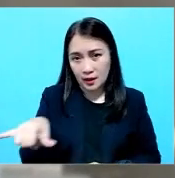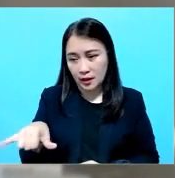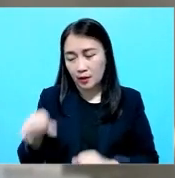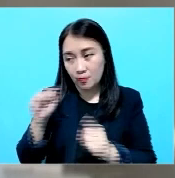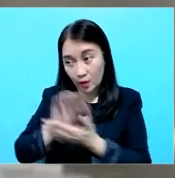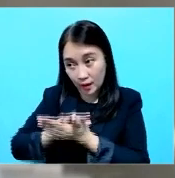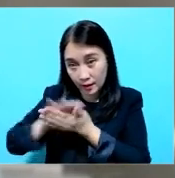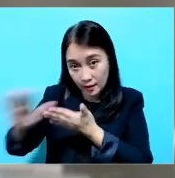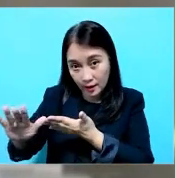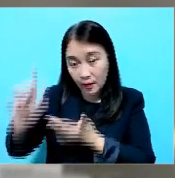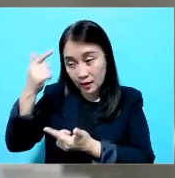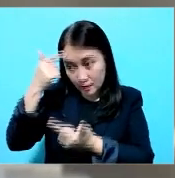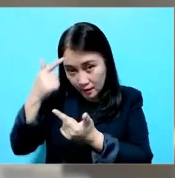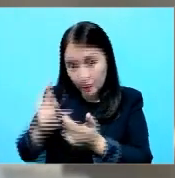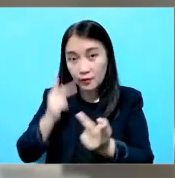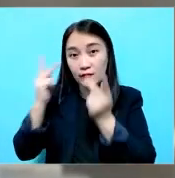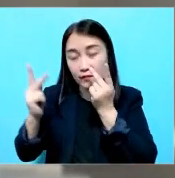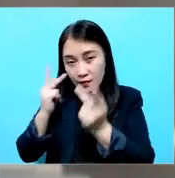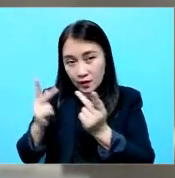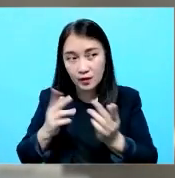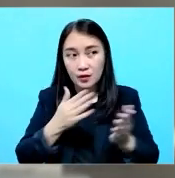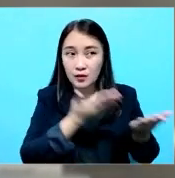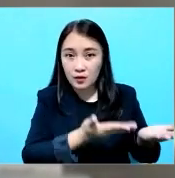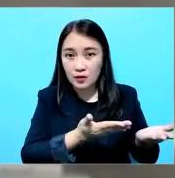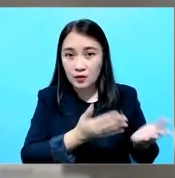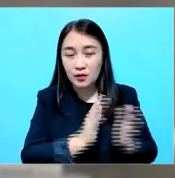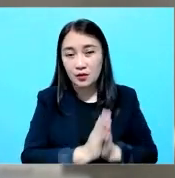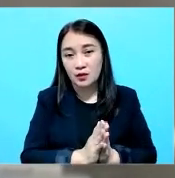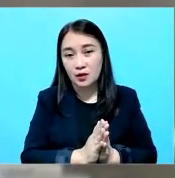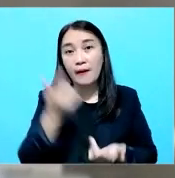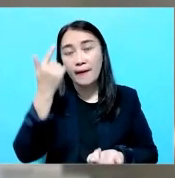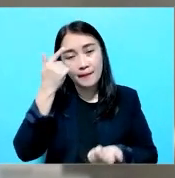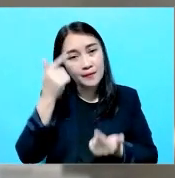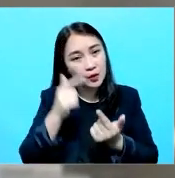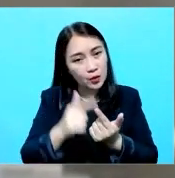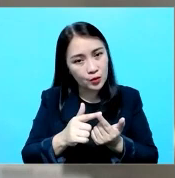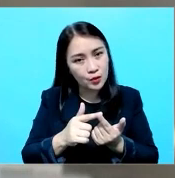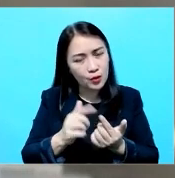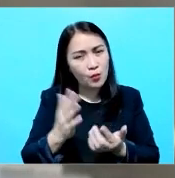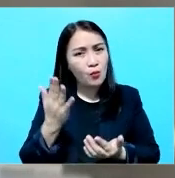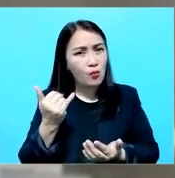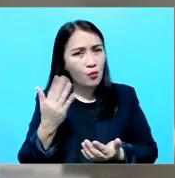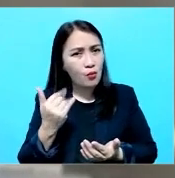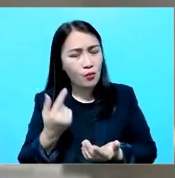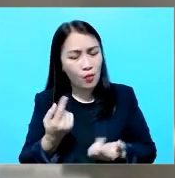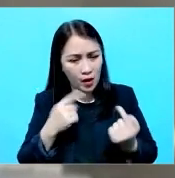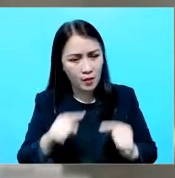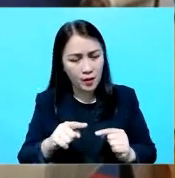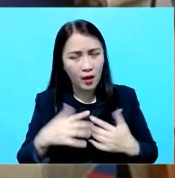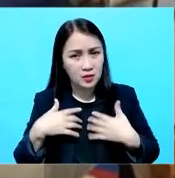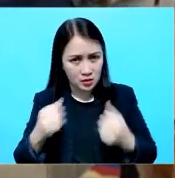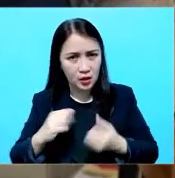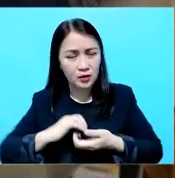his visit and to clarify the intention of his effort to strengthen alliance with the United